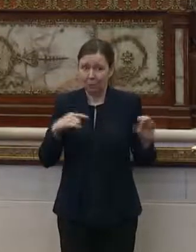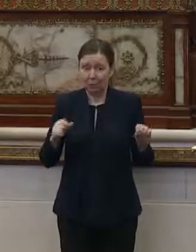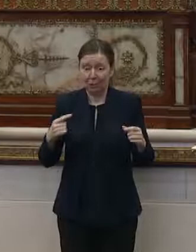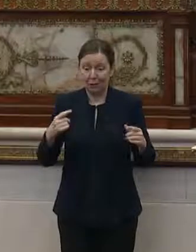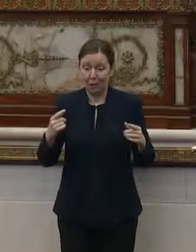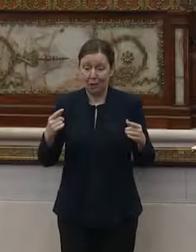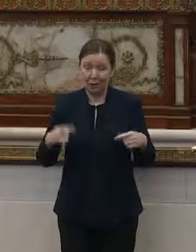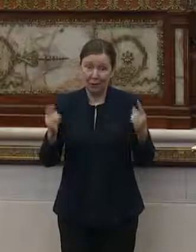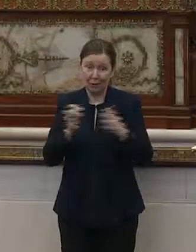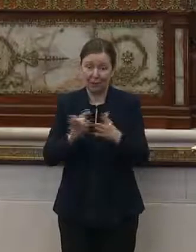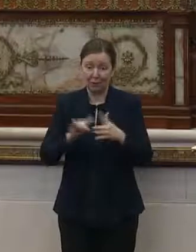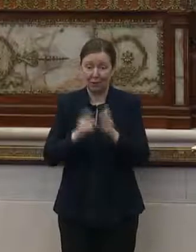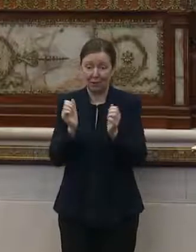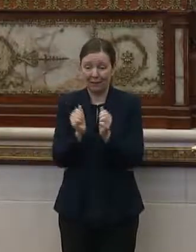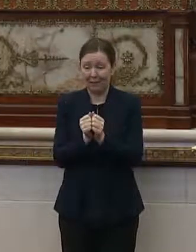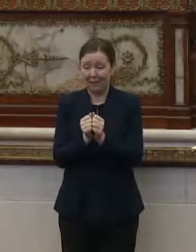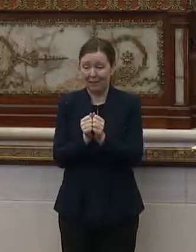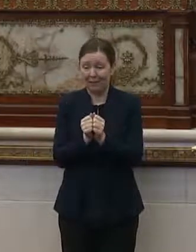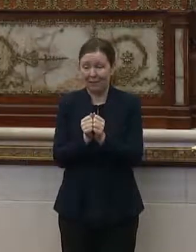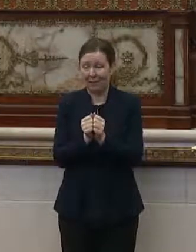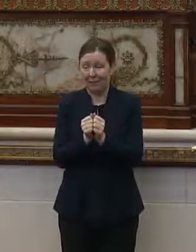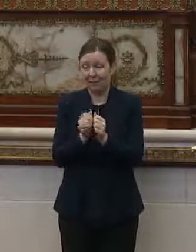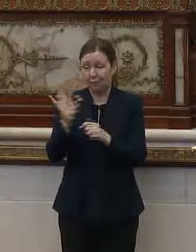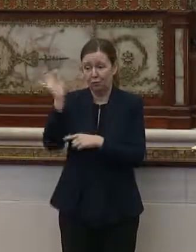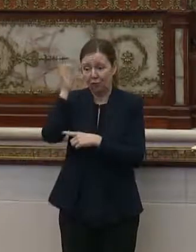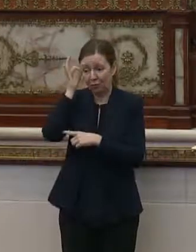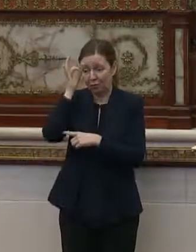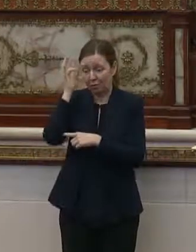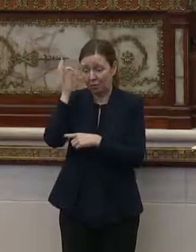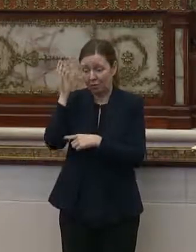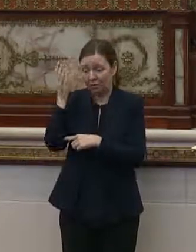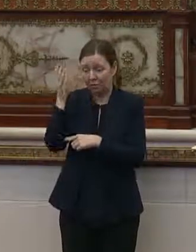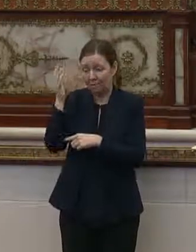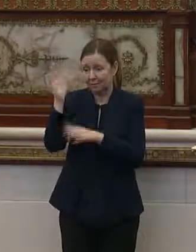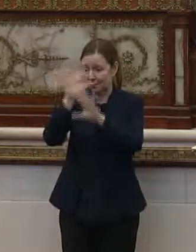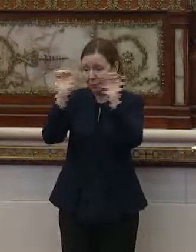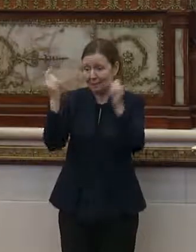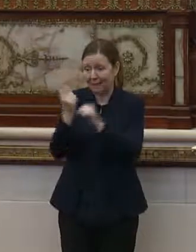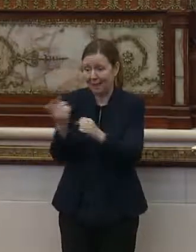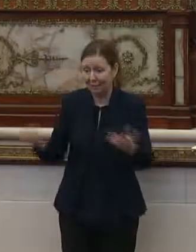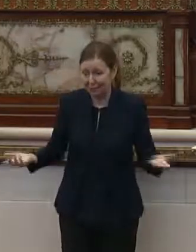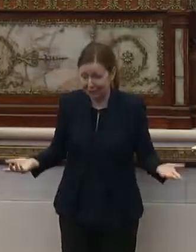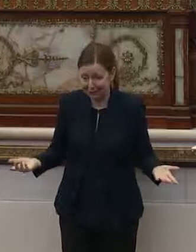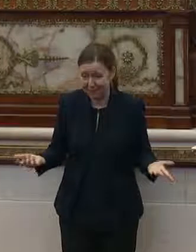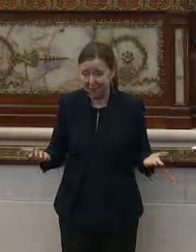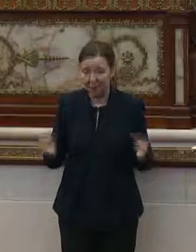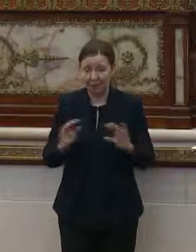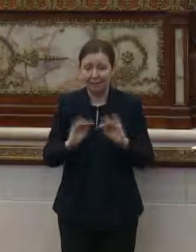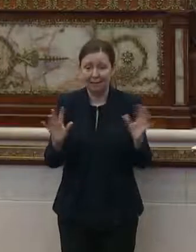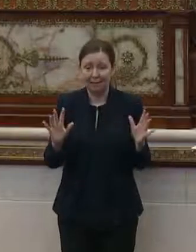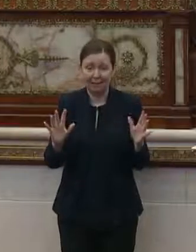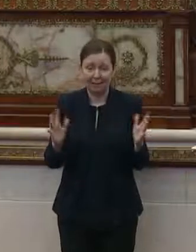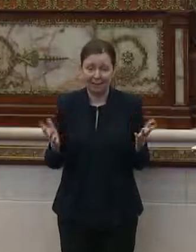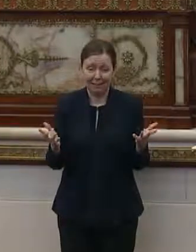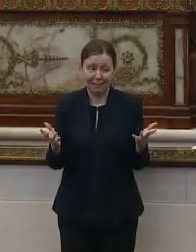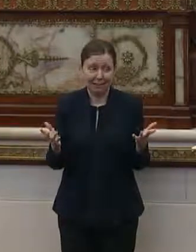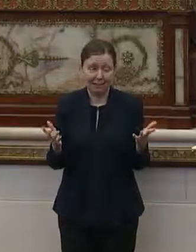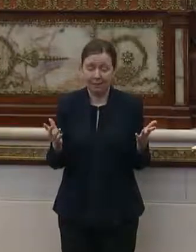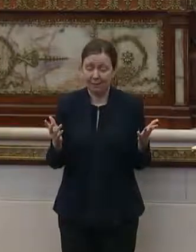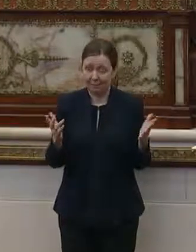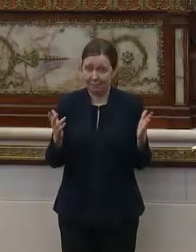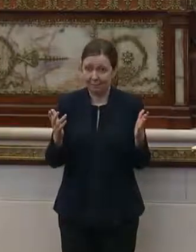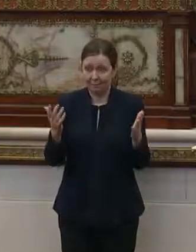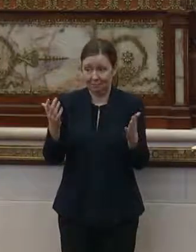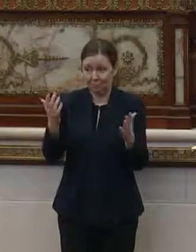started with our federal president last year. Clearly, we've turned that page, but